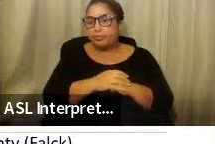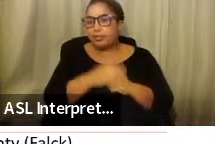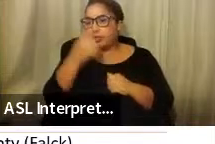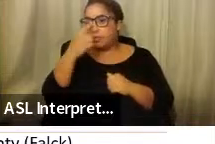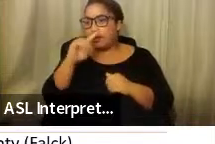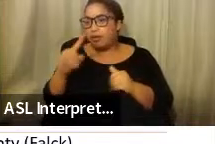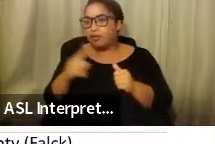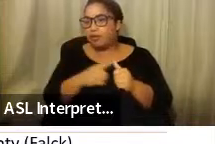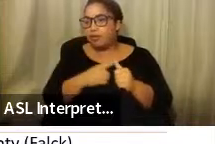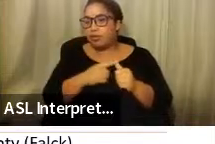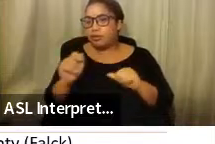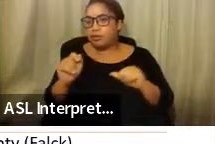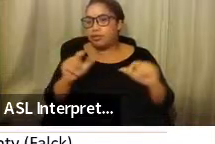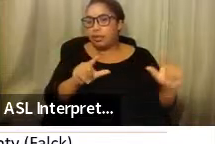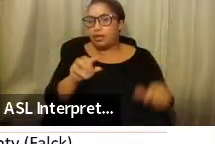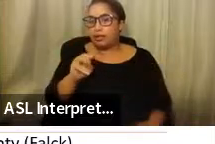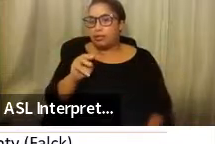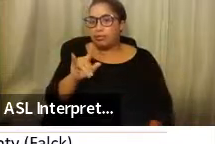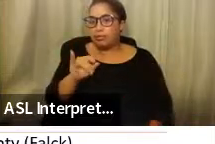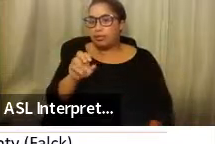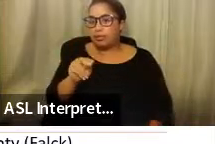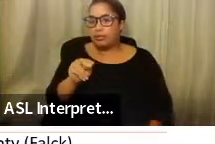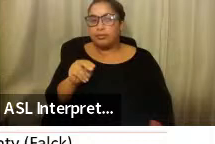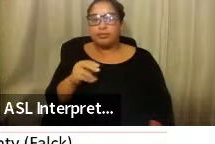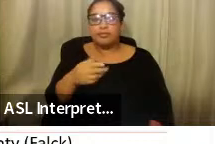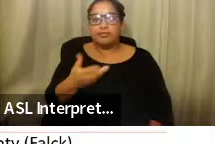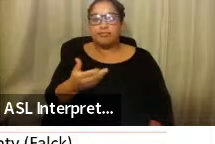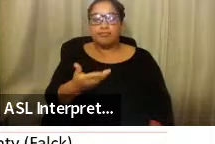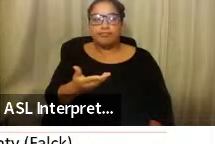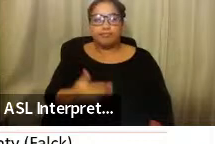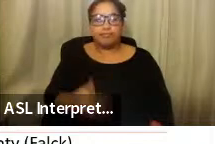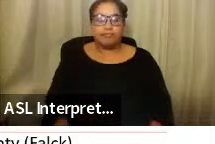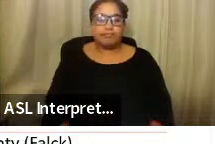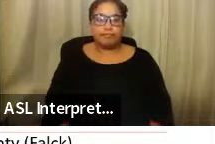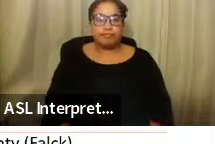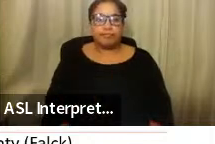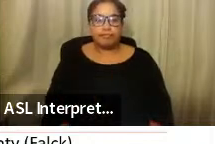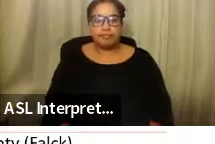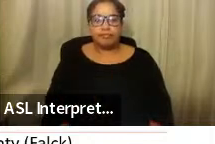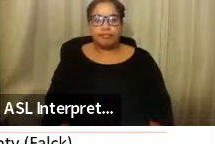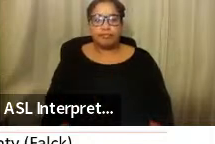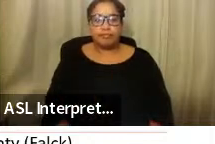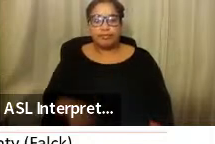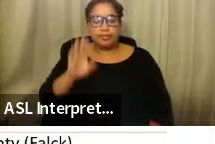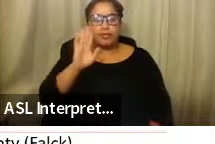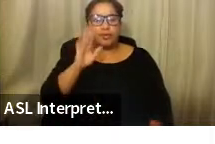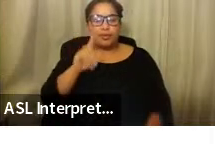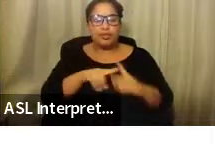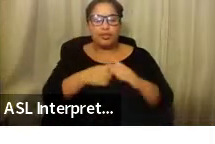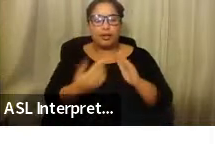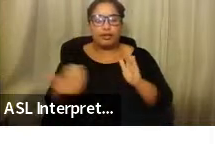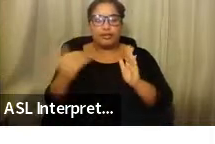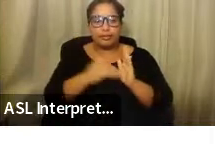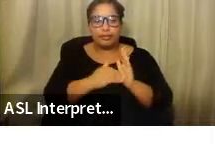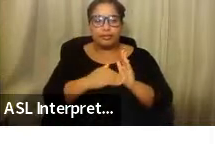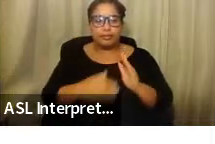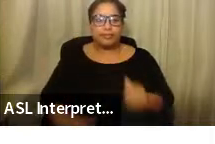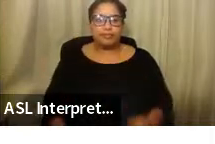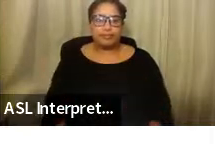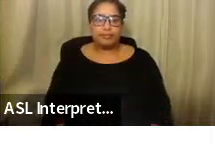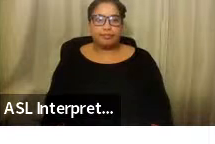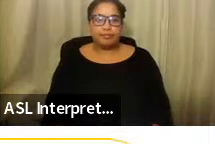very first slide, that would be great. And then we will start over.